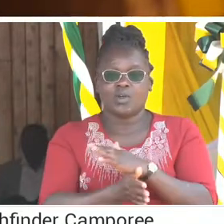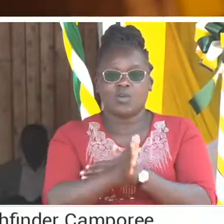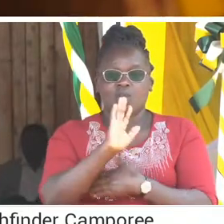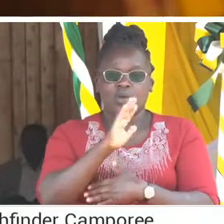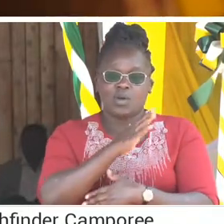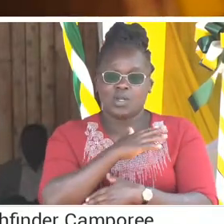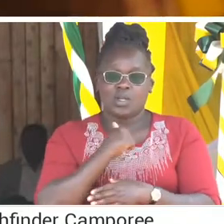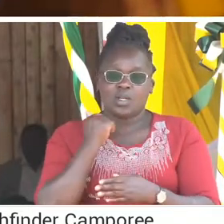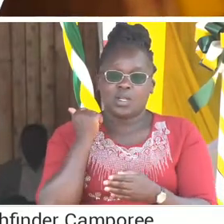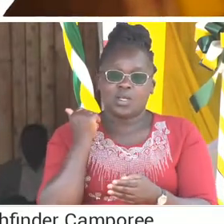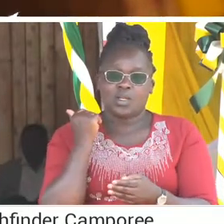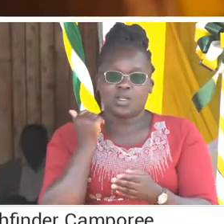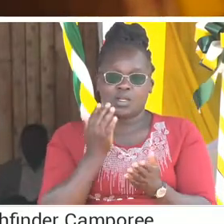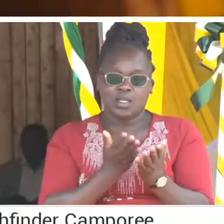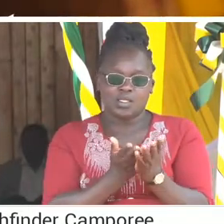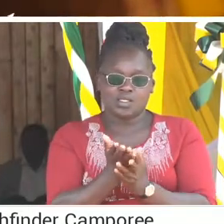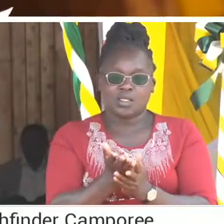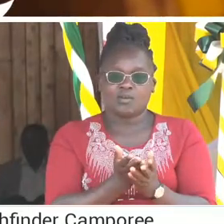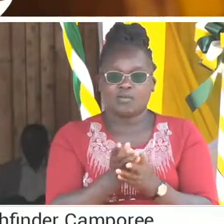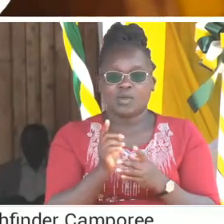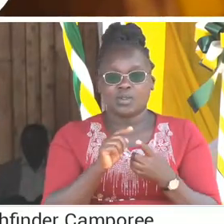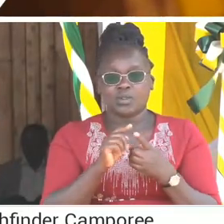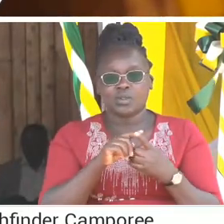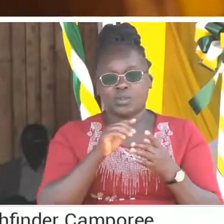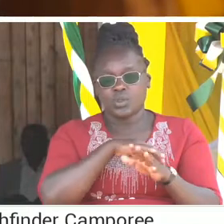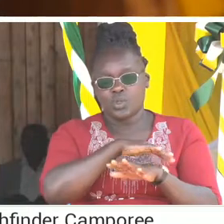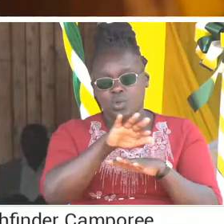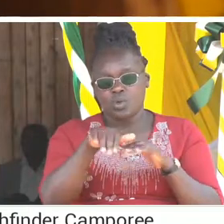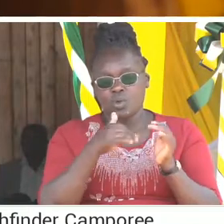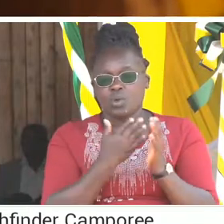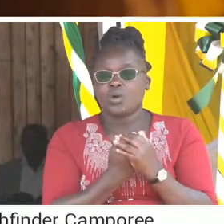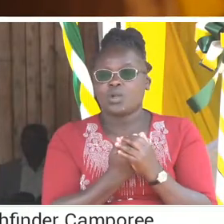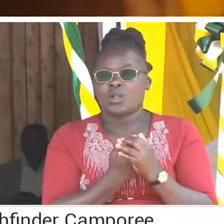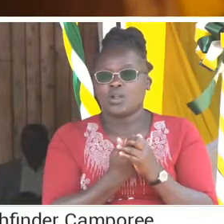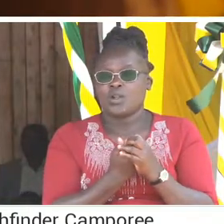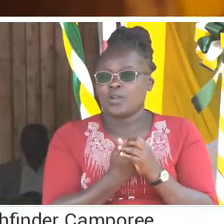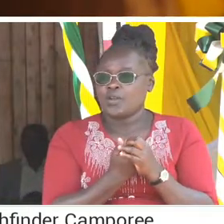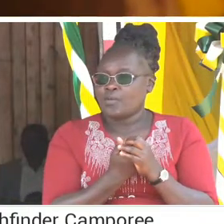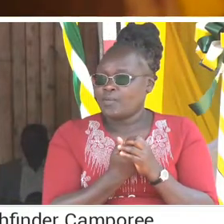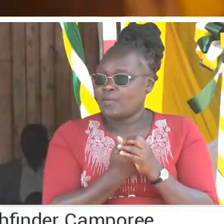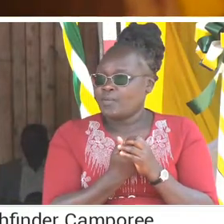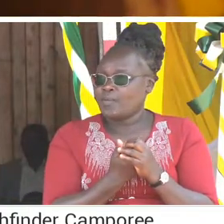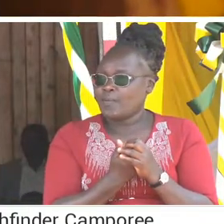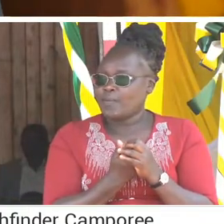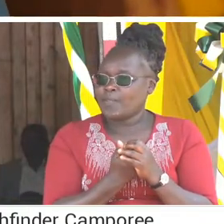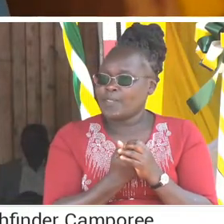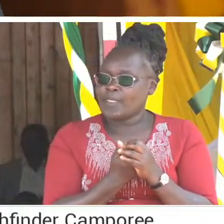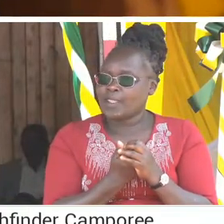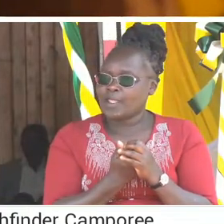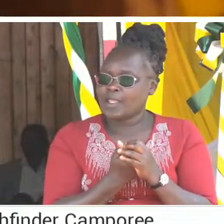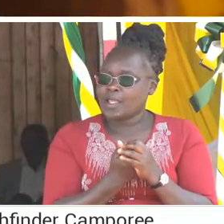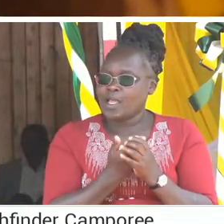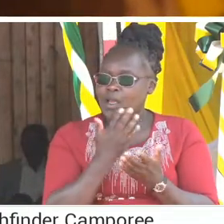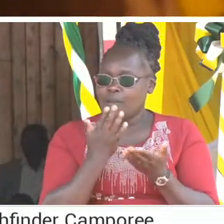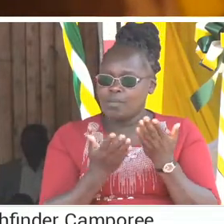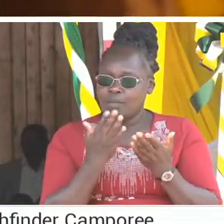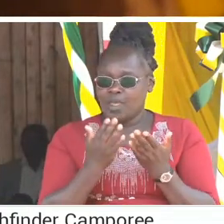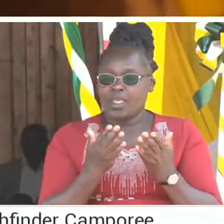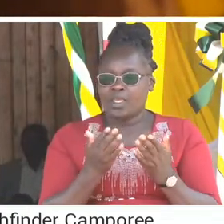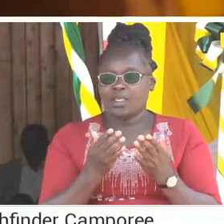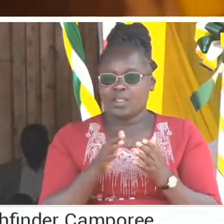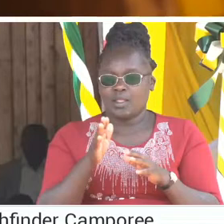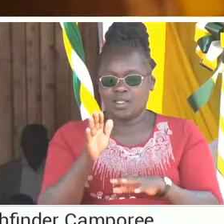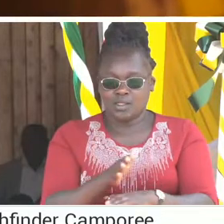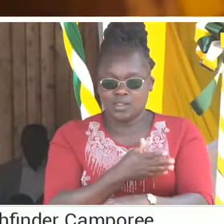let the lyrics of our Pathfinder song resound in your hearts. Oh,